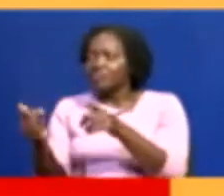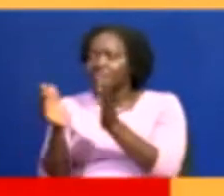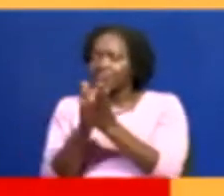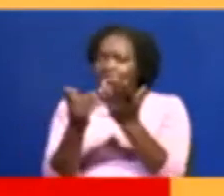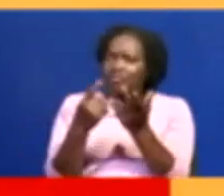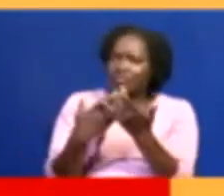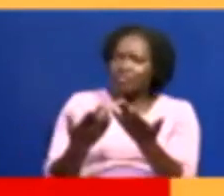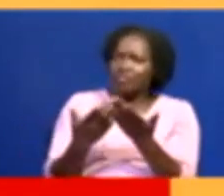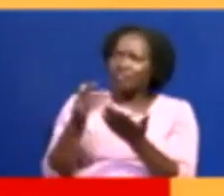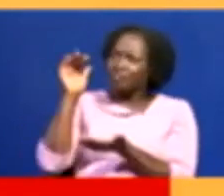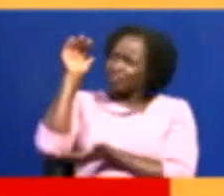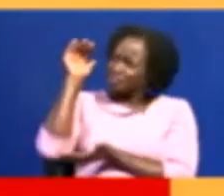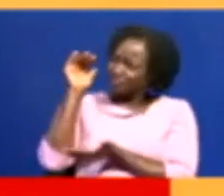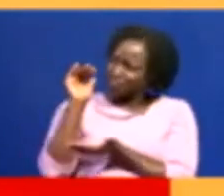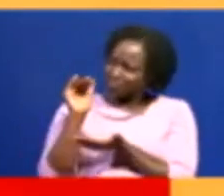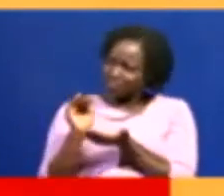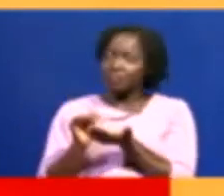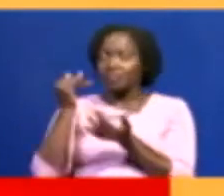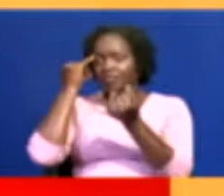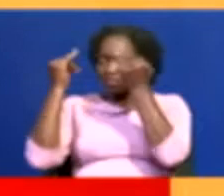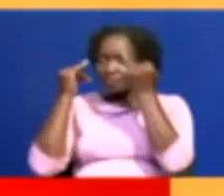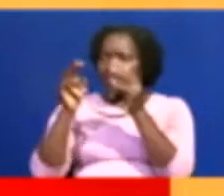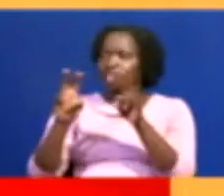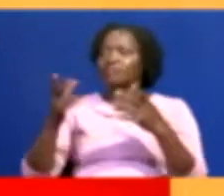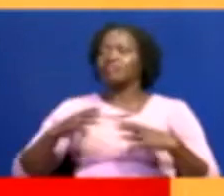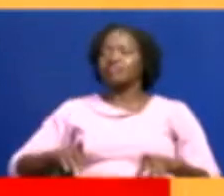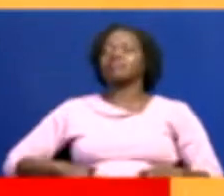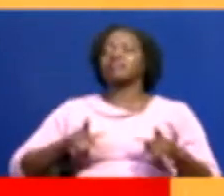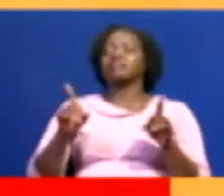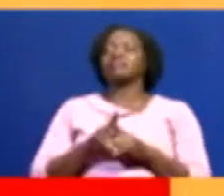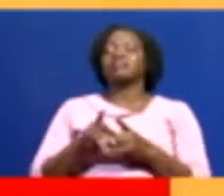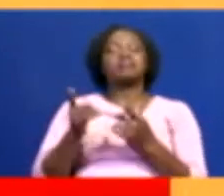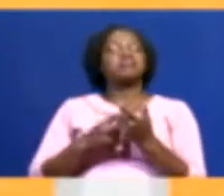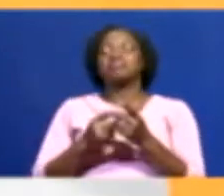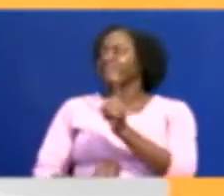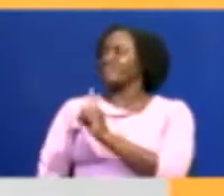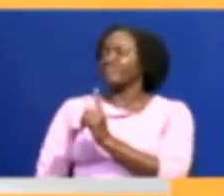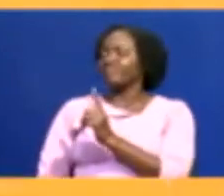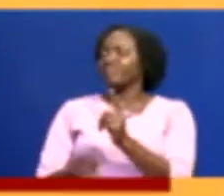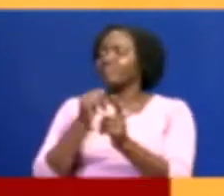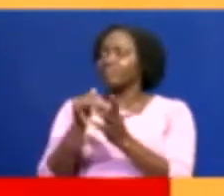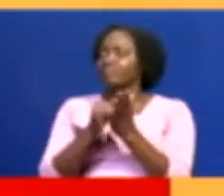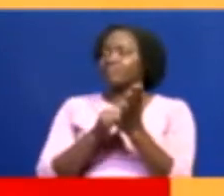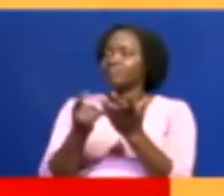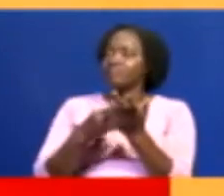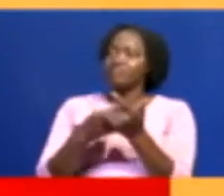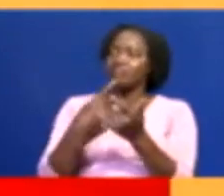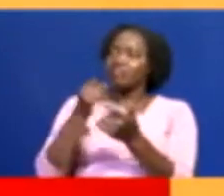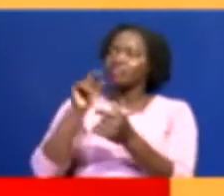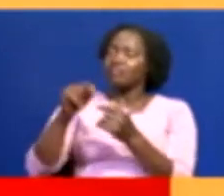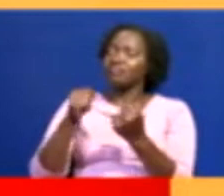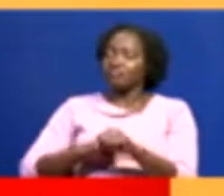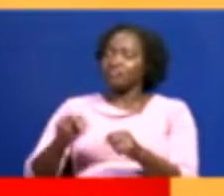statistics. We have to reduce this idea of looking at people's lives as a mere statistic. Mm-hmm. It is not a mere statistic. Okay. And therefore we must be able